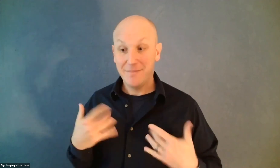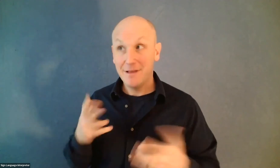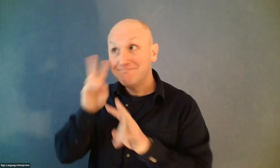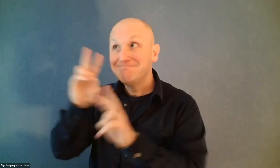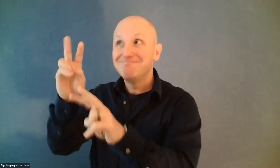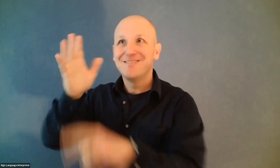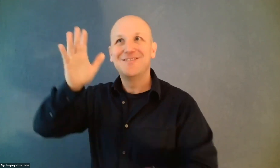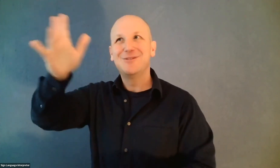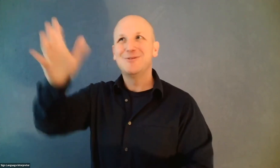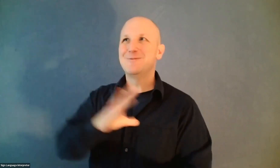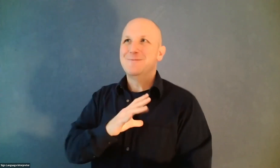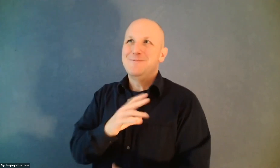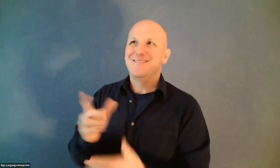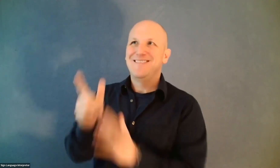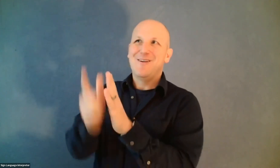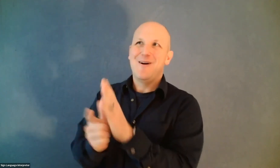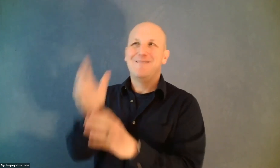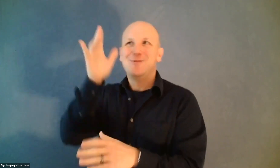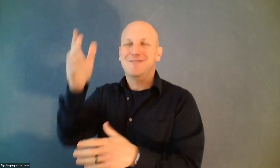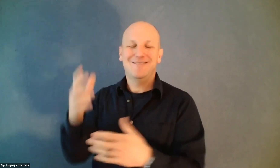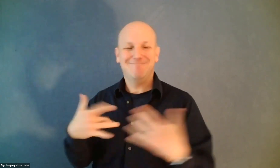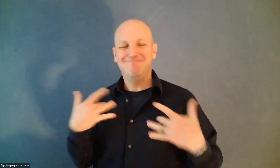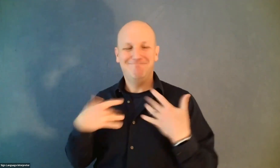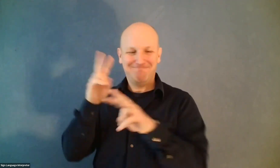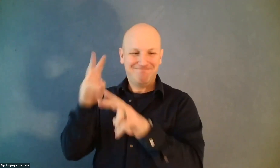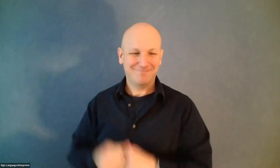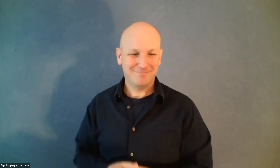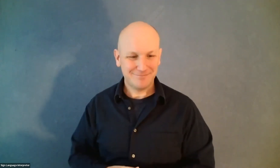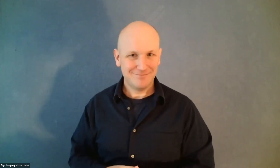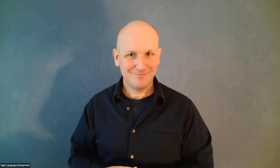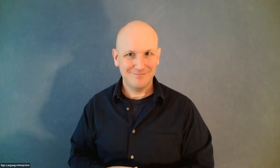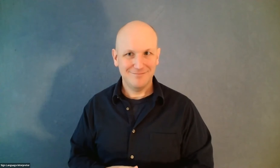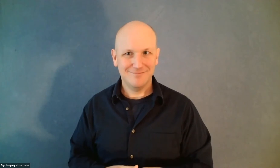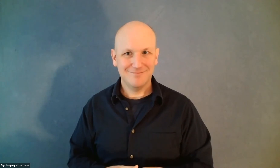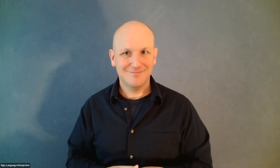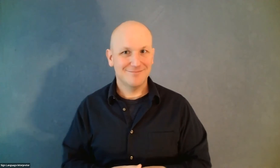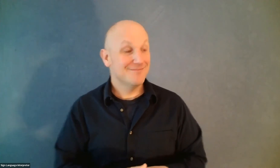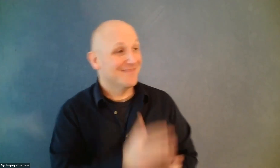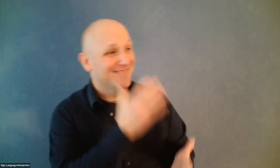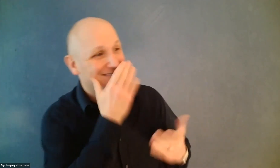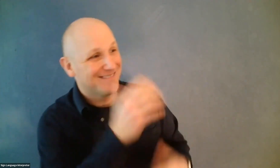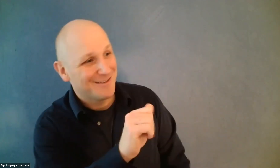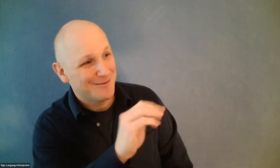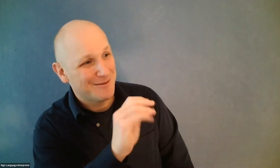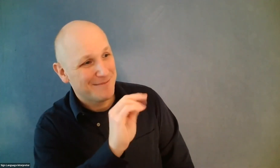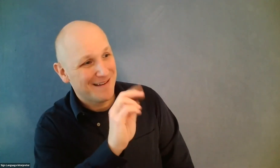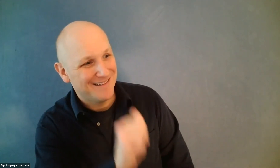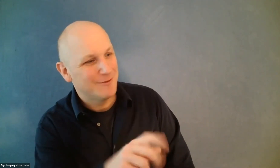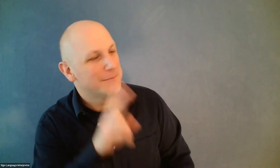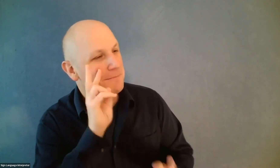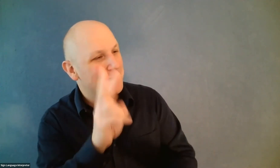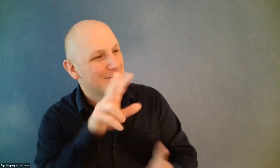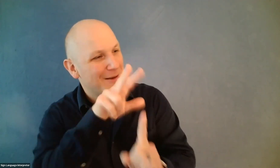future in law. Thank you, Amanda. We look forward to your 2022 application at